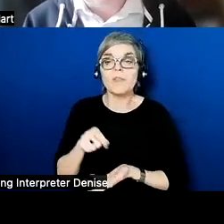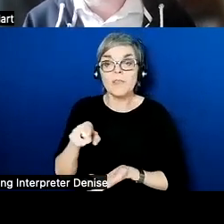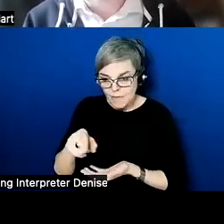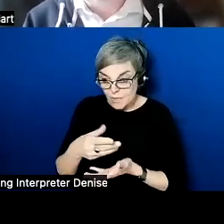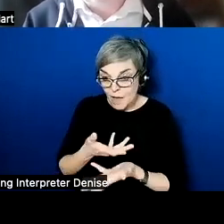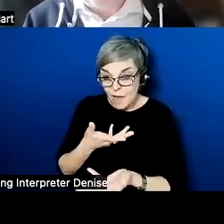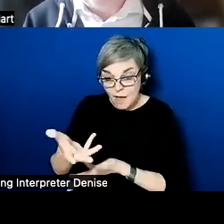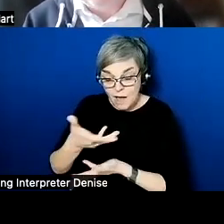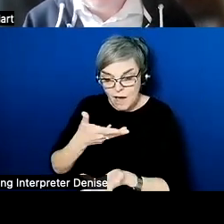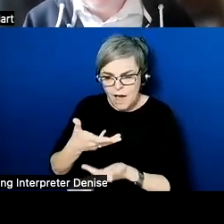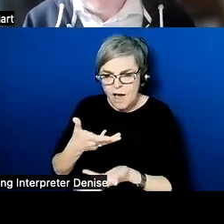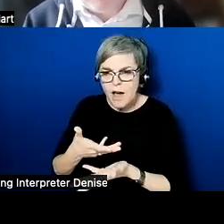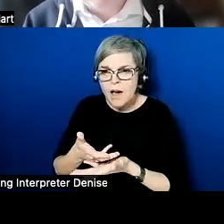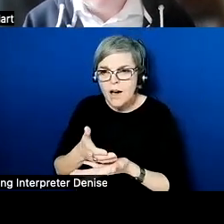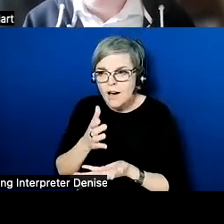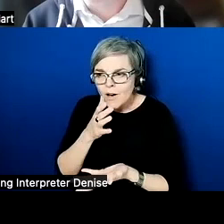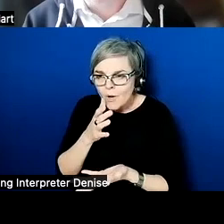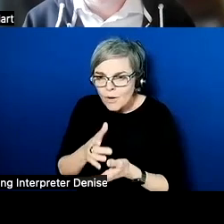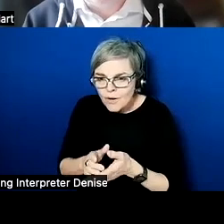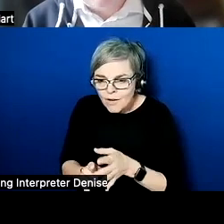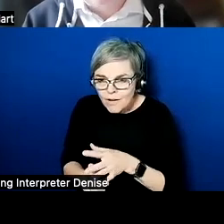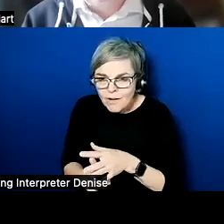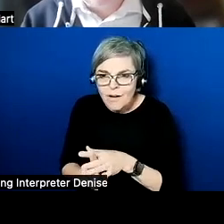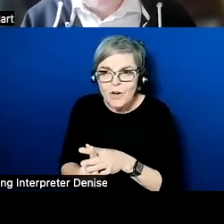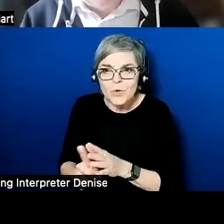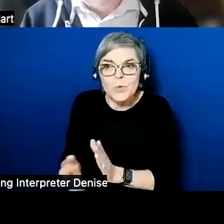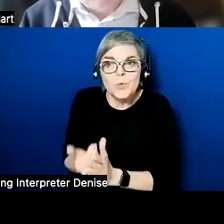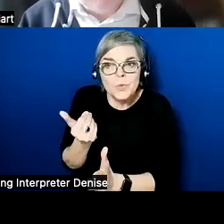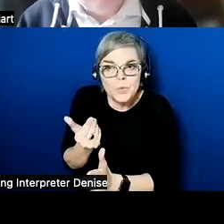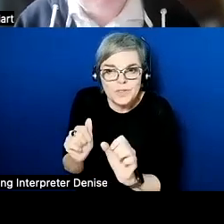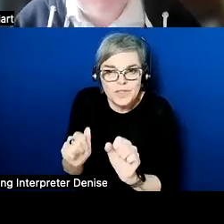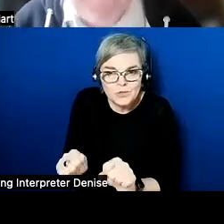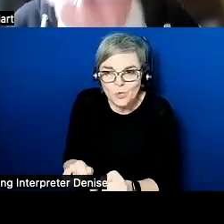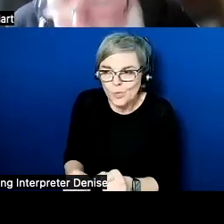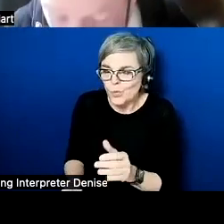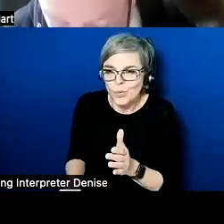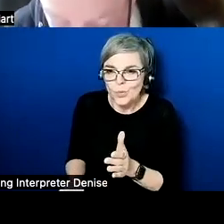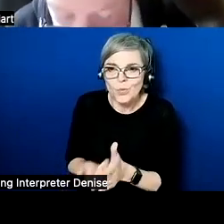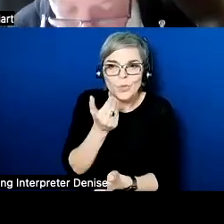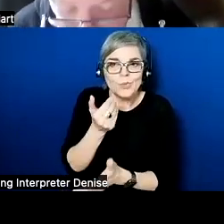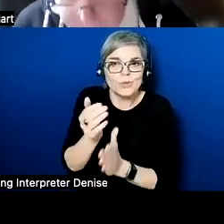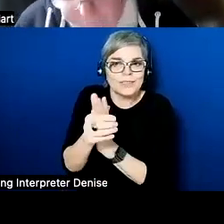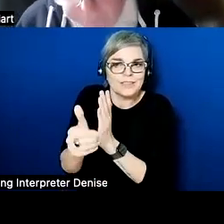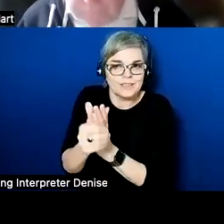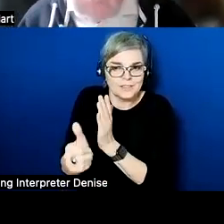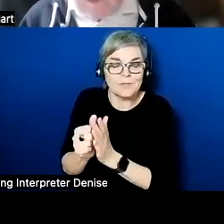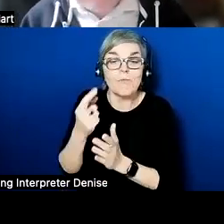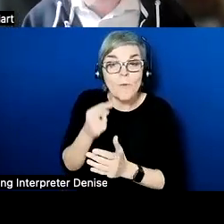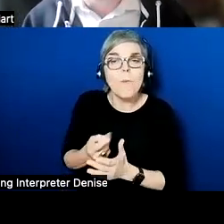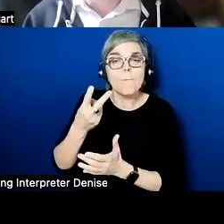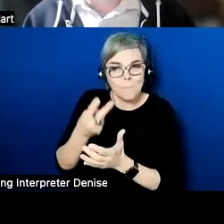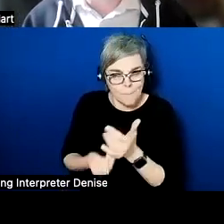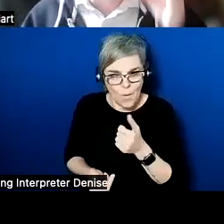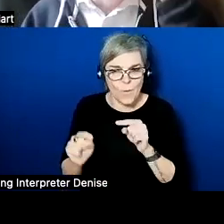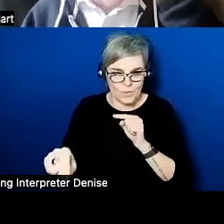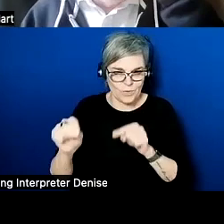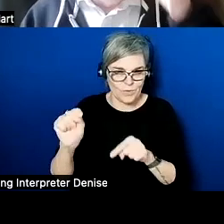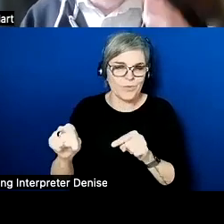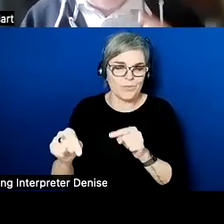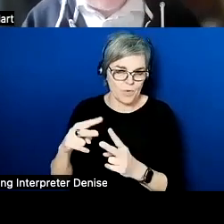competencies in both partners. And that leads on to